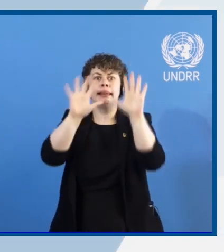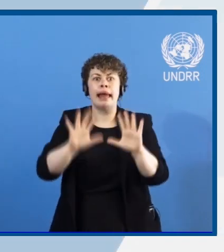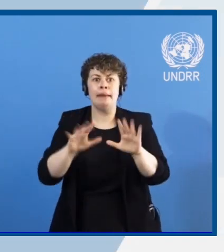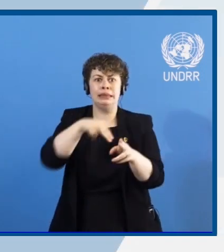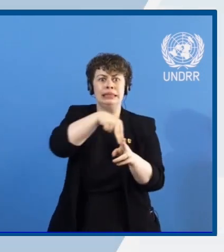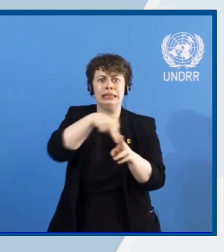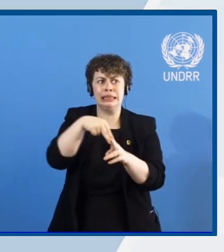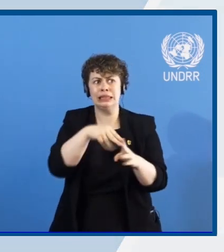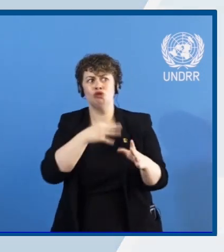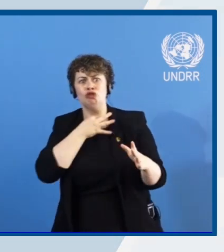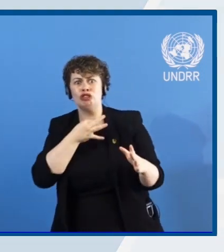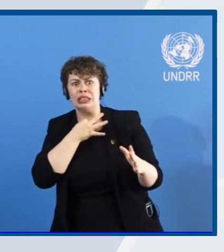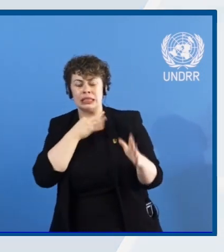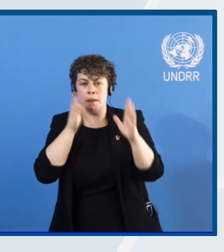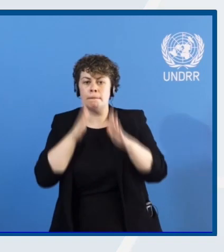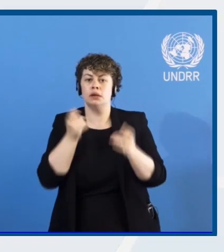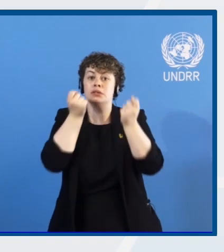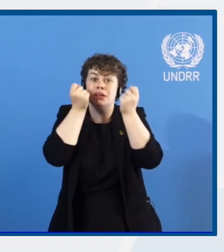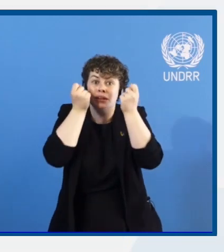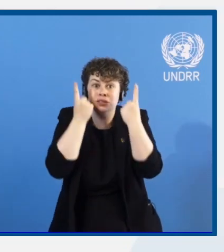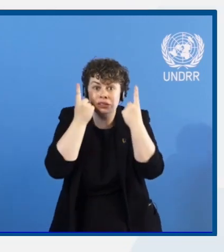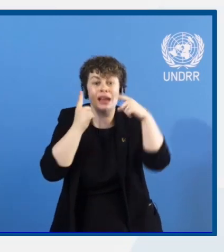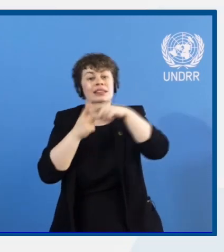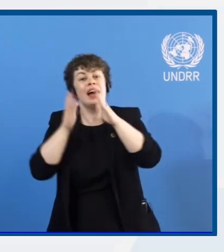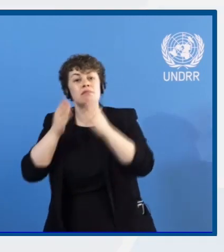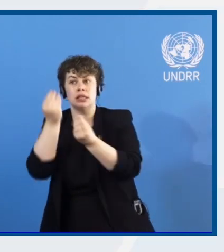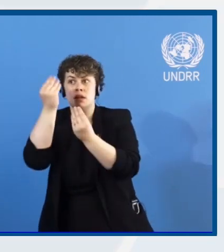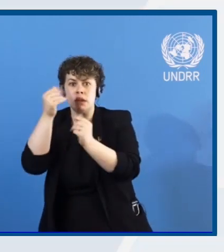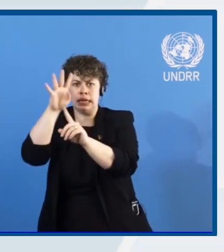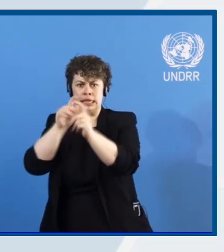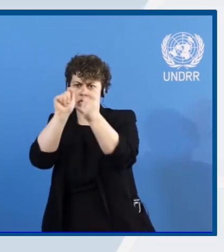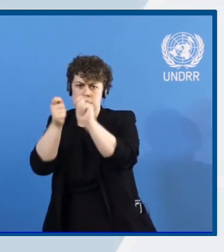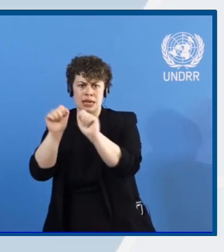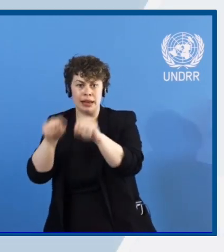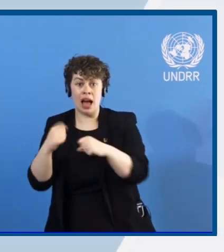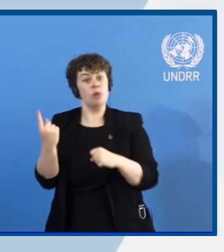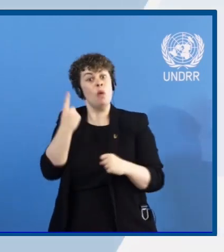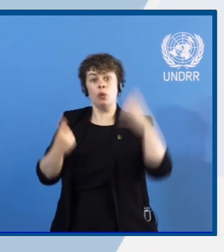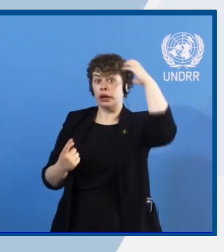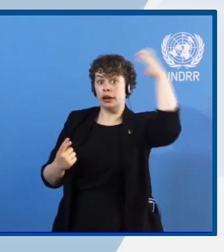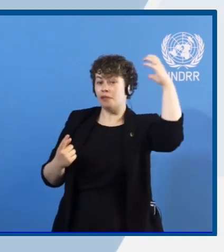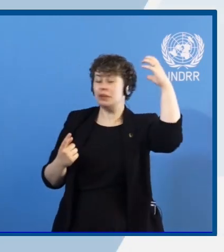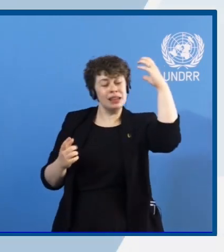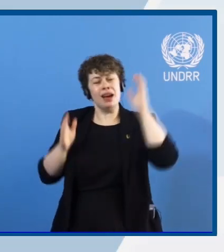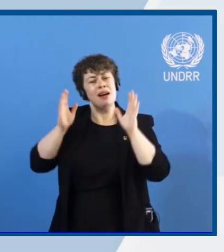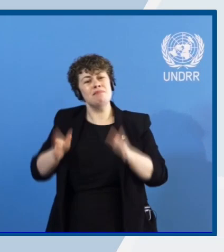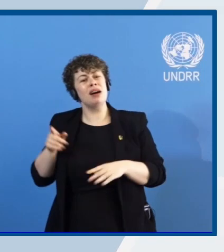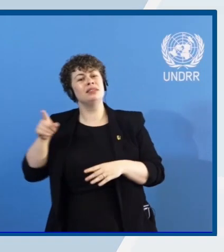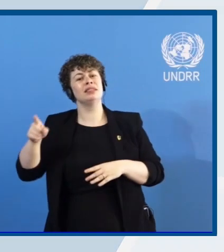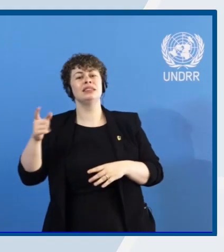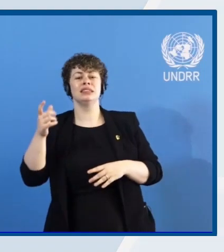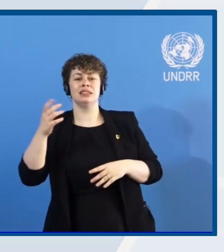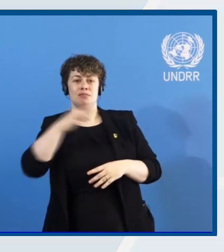finance, especially in getting private finance on board in adaptation. And DRR, especially